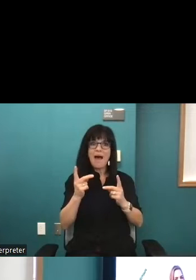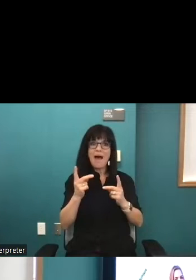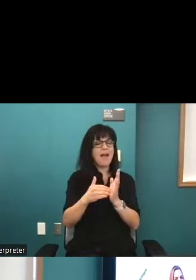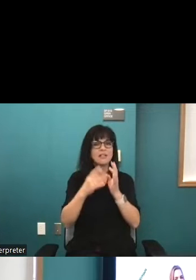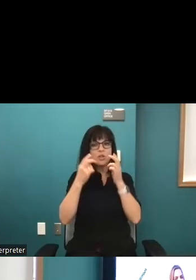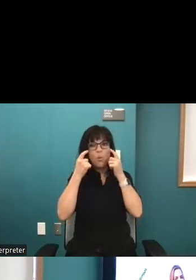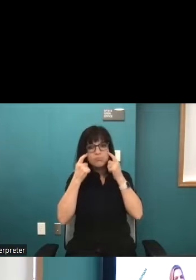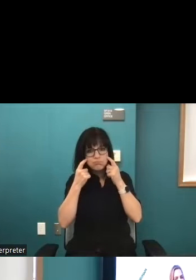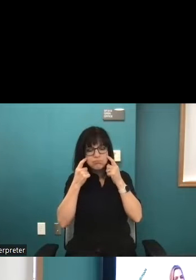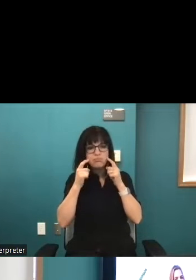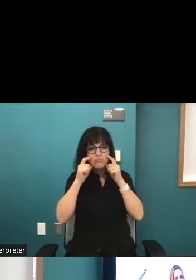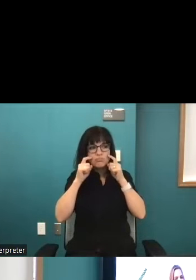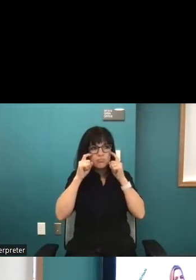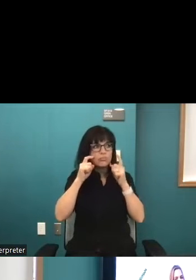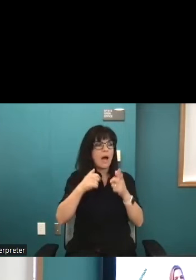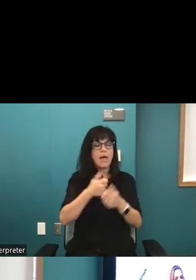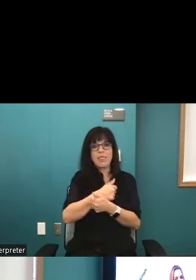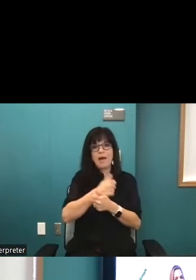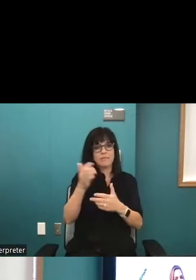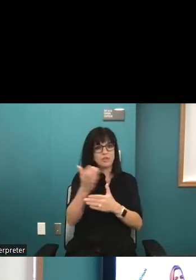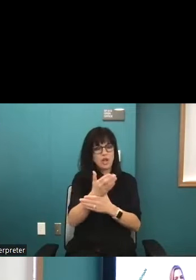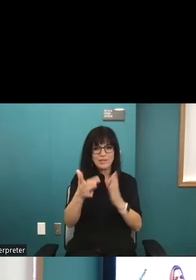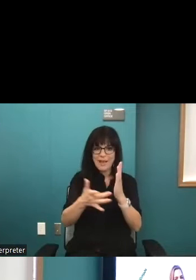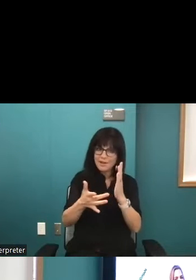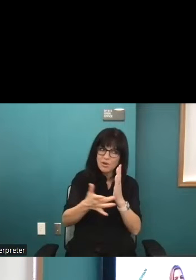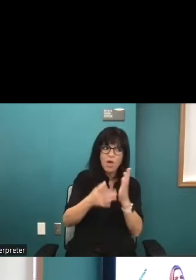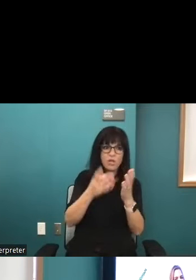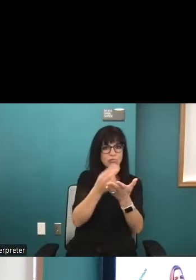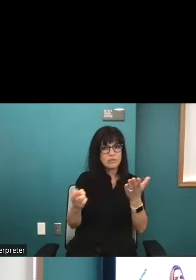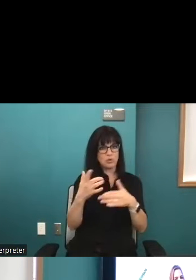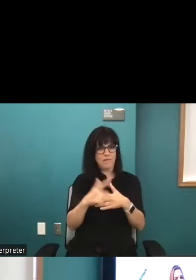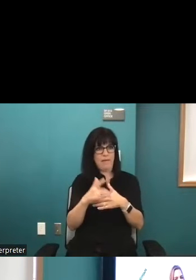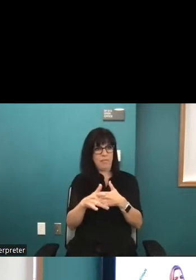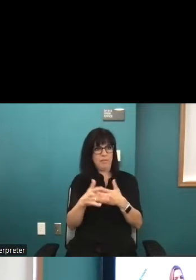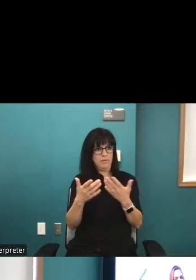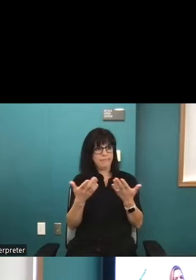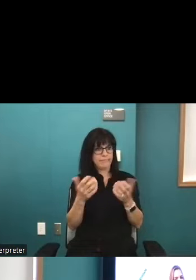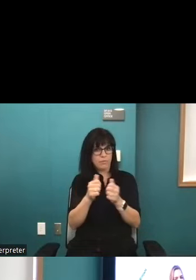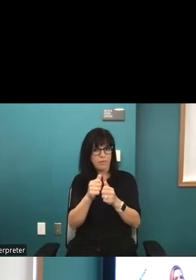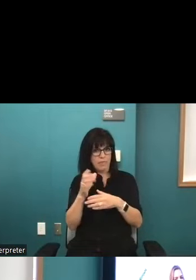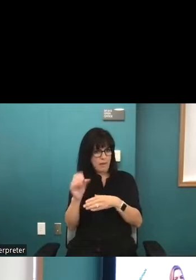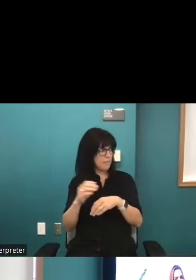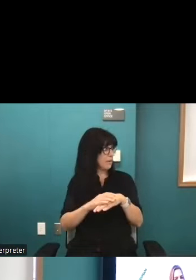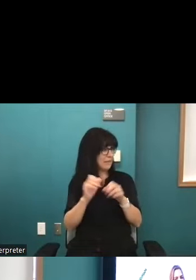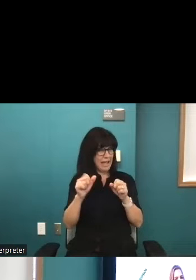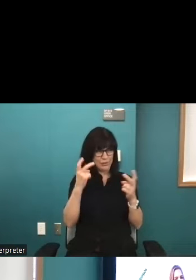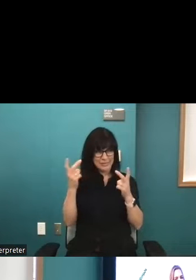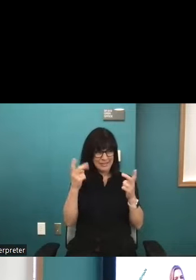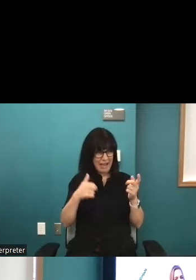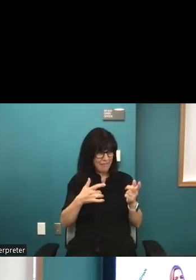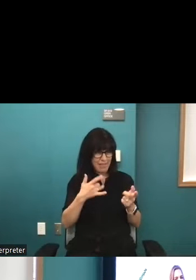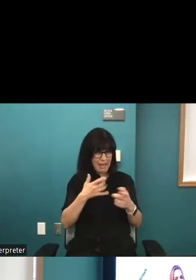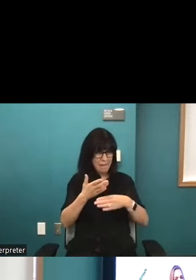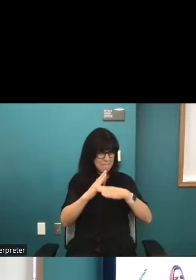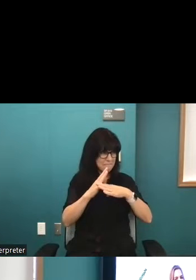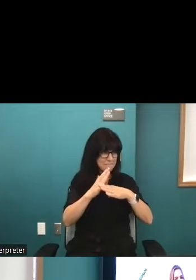what I do. I love being able to share with people about our technology and our resources available. Can you guys all see? I feel like I'm